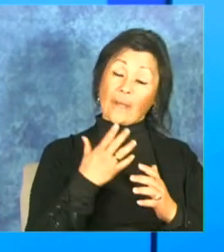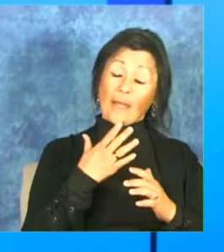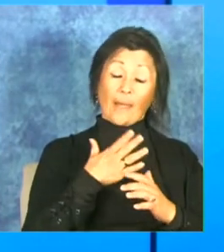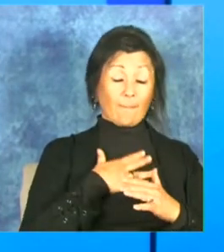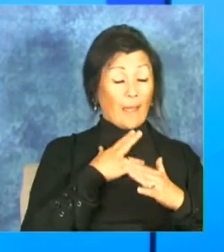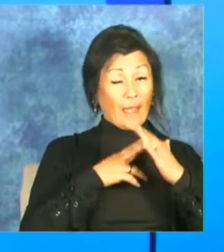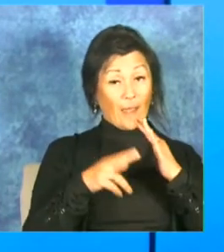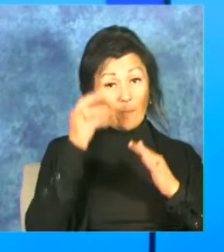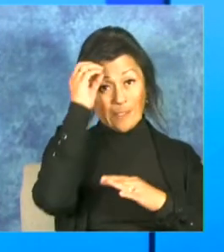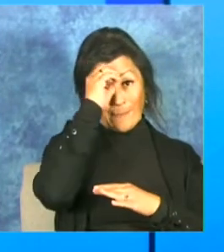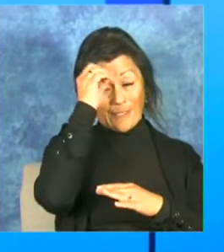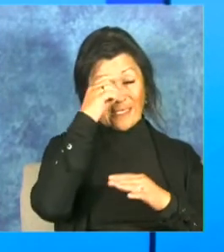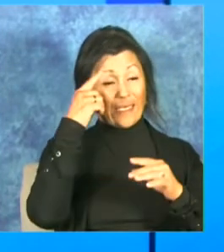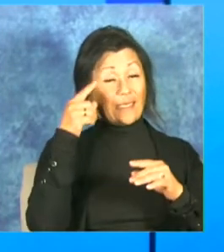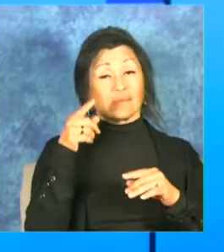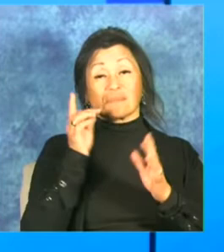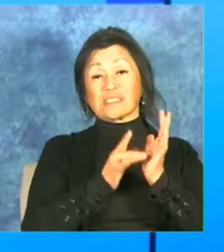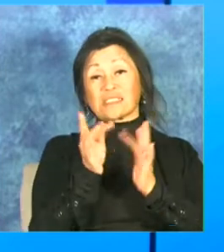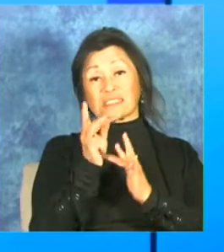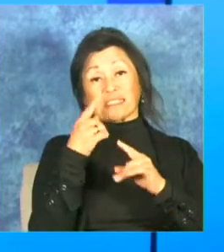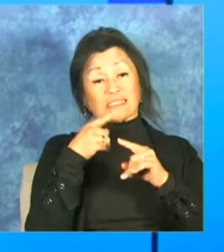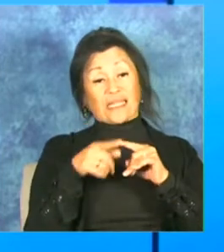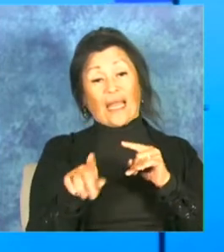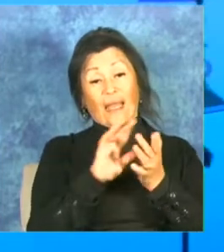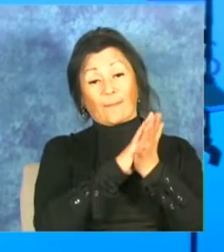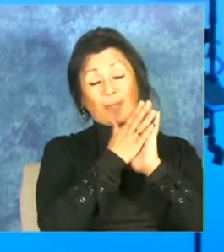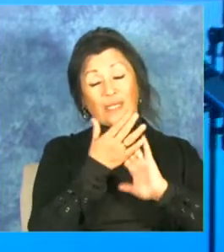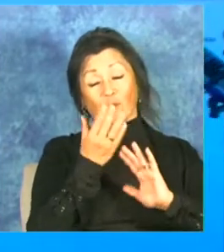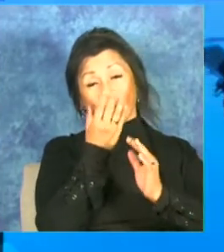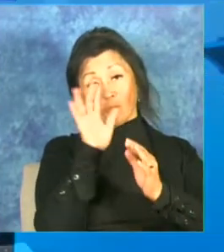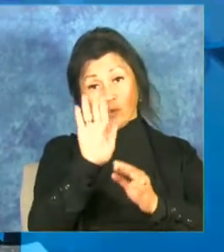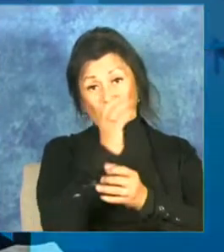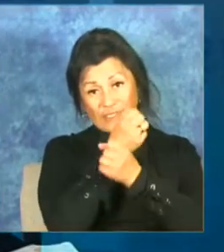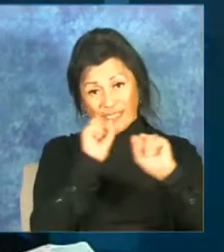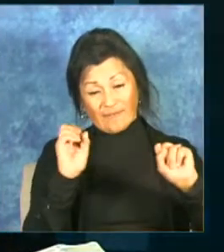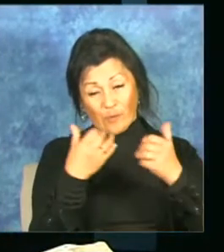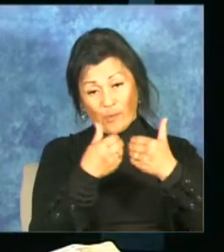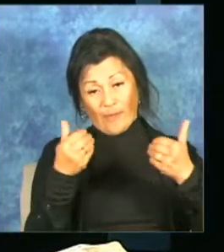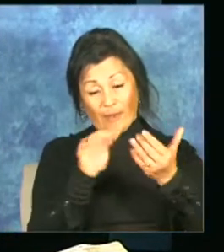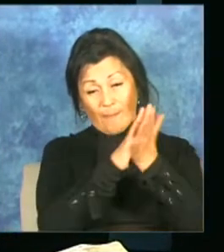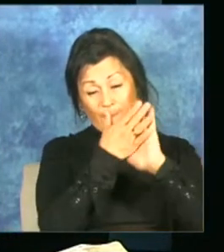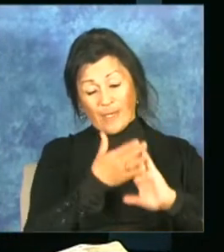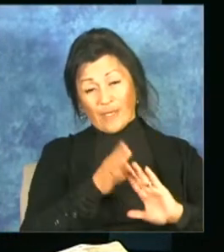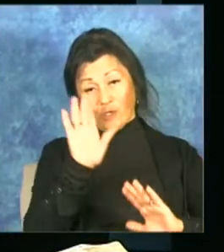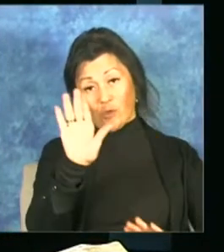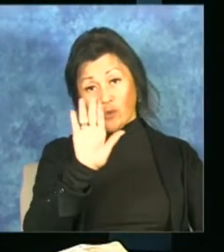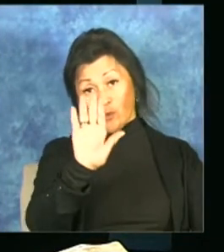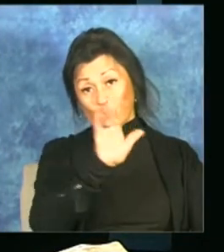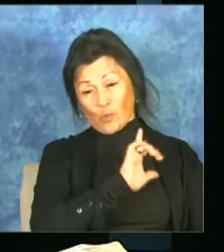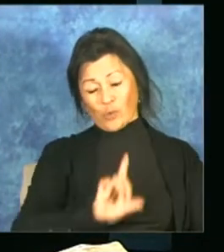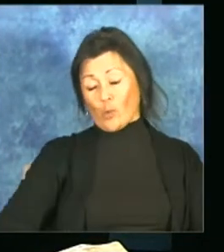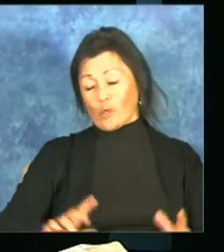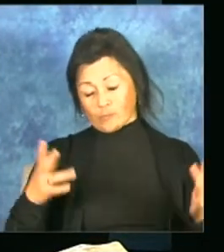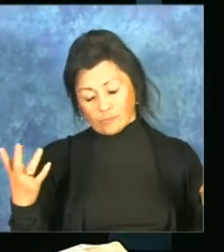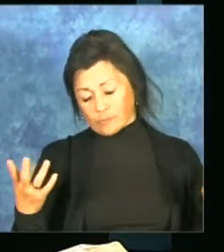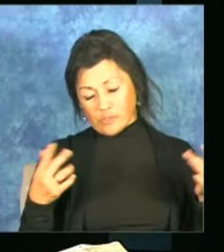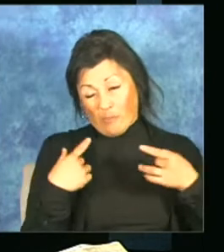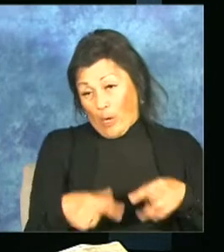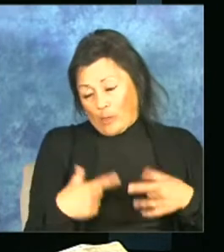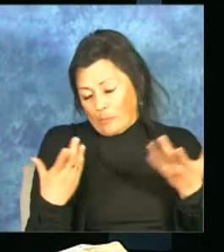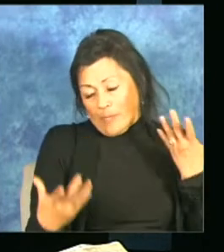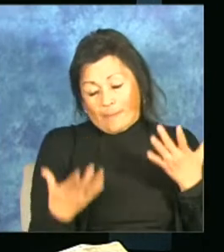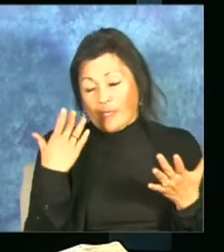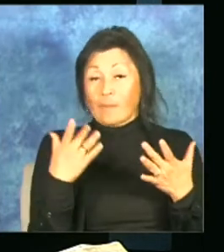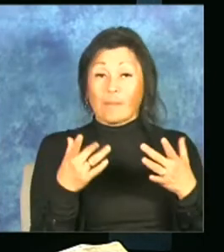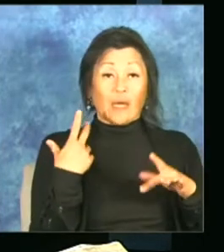humble opinion, he can't really be your savior if he's not going to be your Lord. That you can argue that theologically, and I accept that. But it